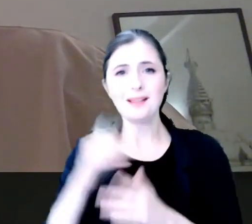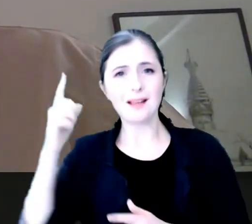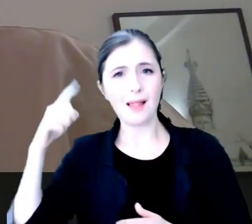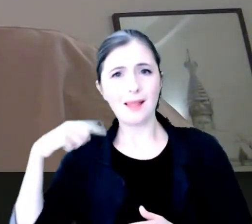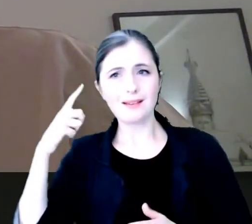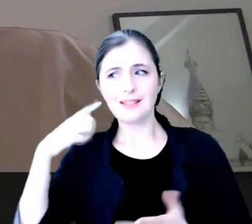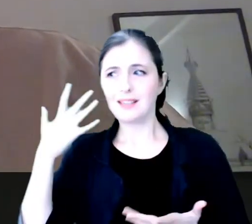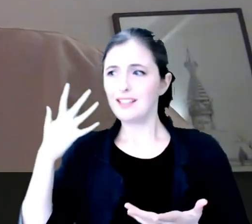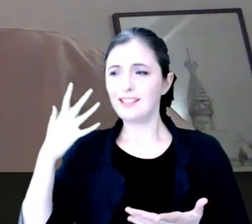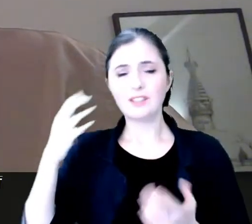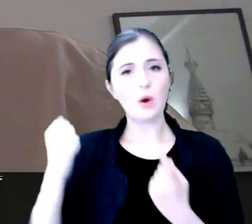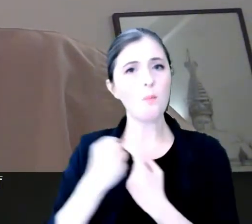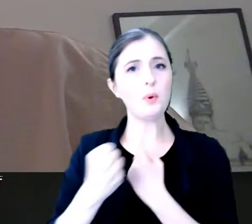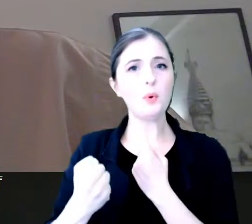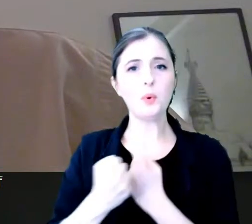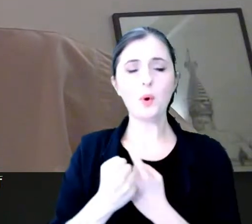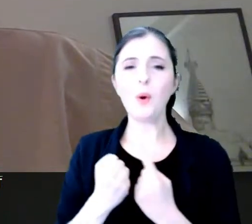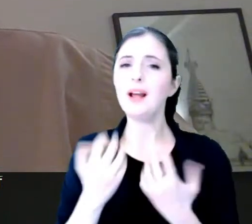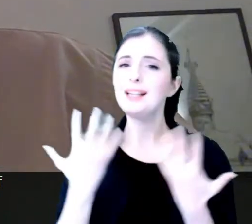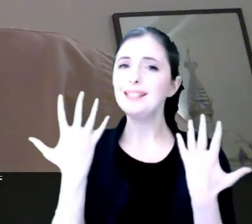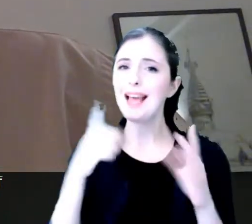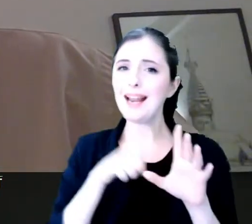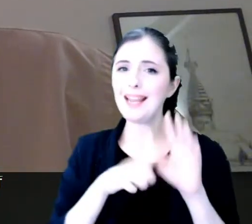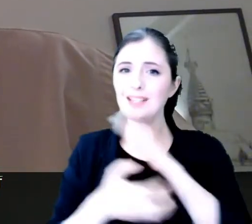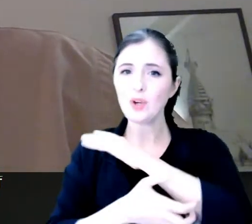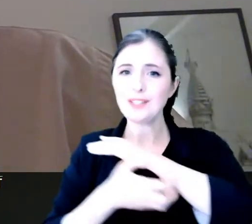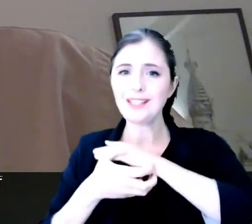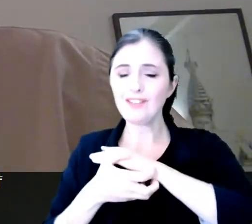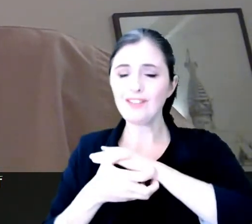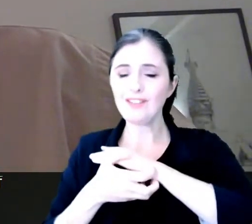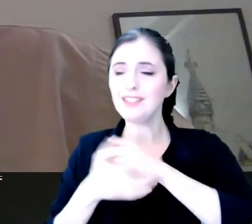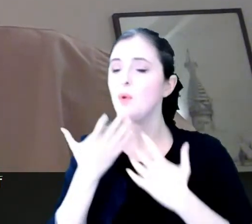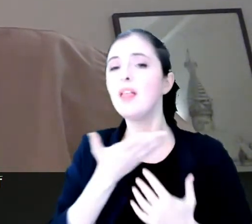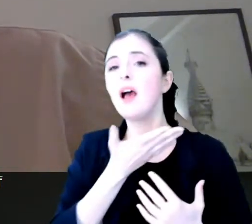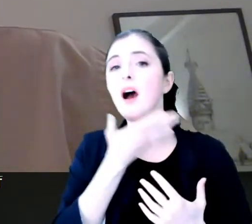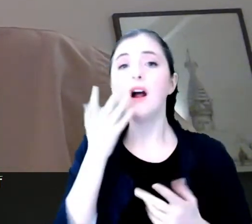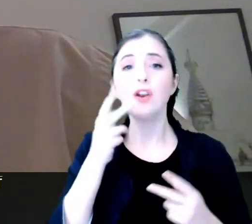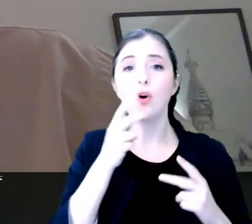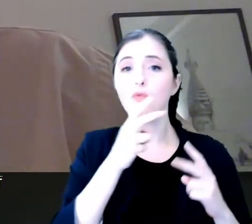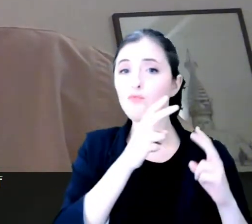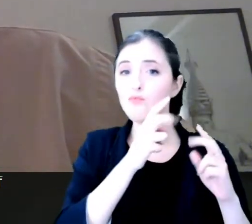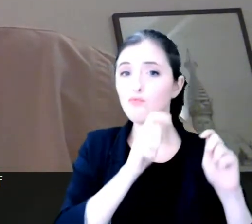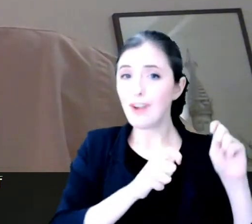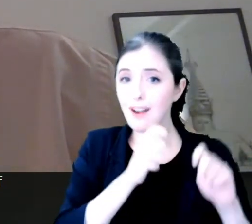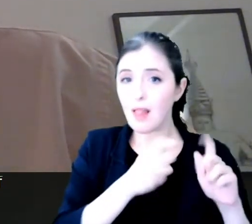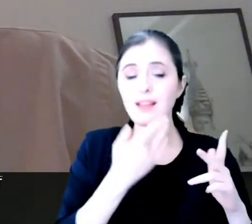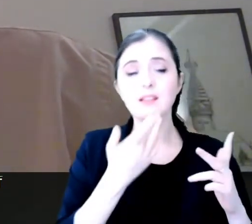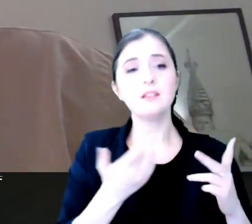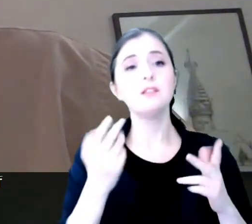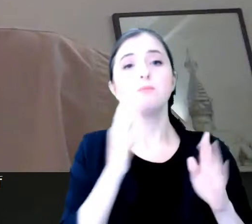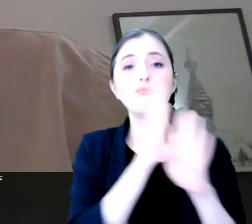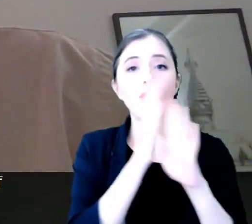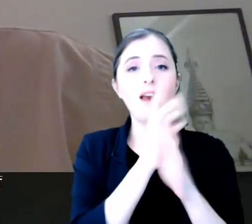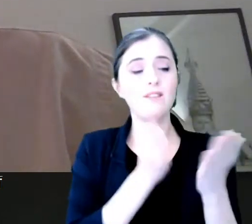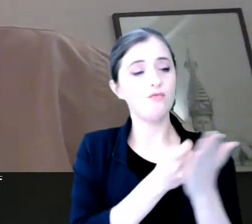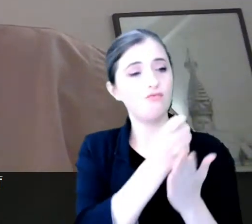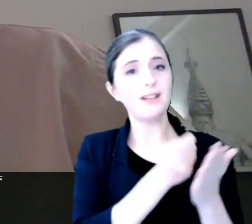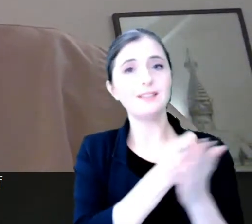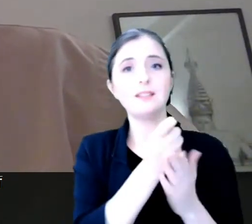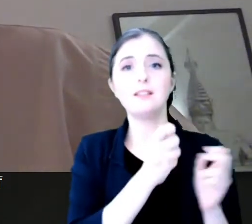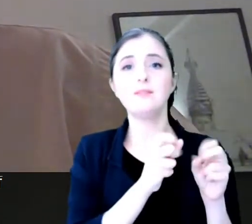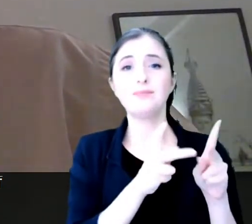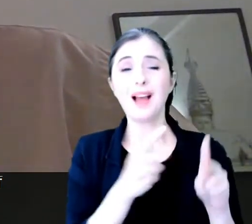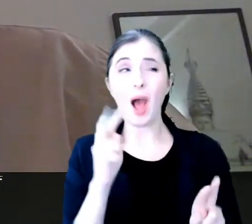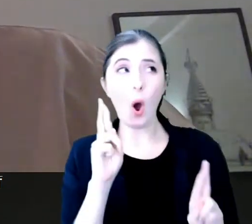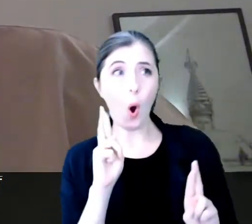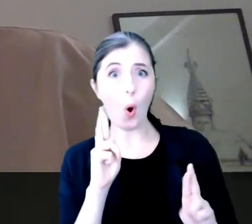and with an insecure and unregulated private rented sector. Those are things that I hope Mayor Sadiq can tackle